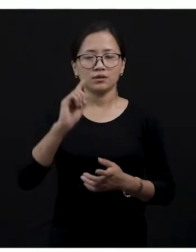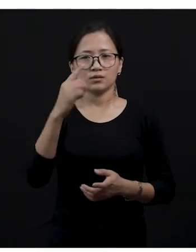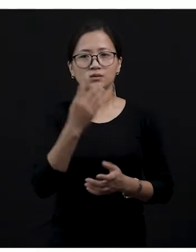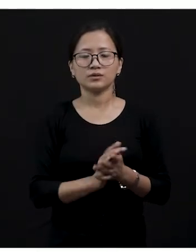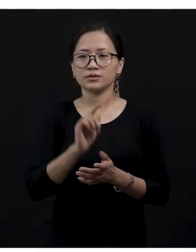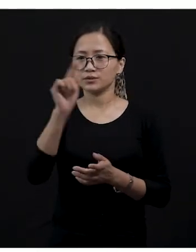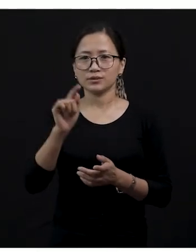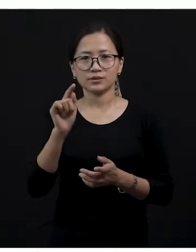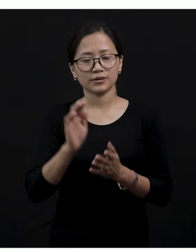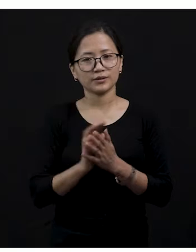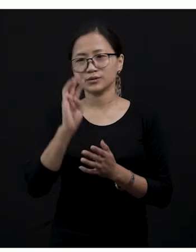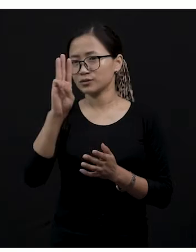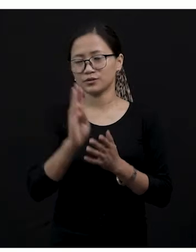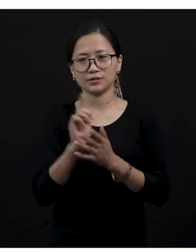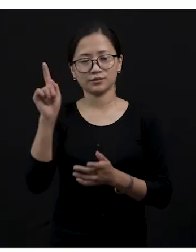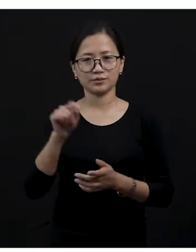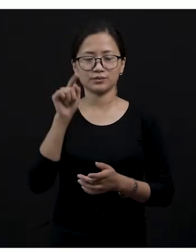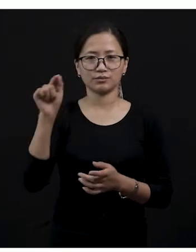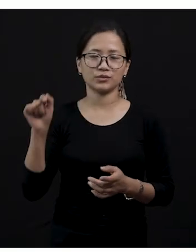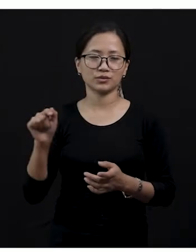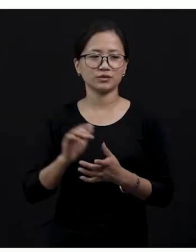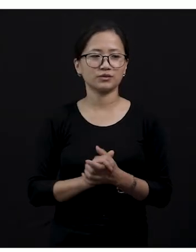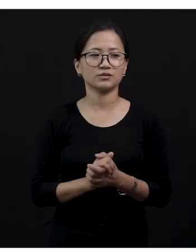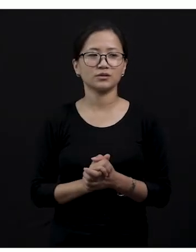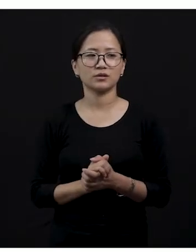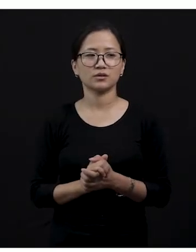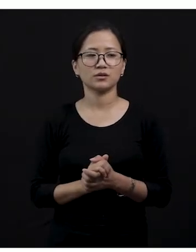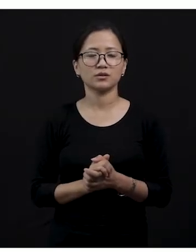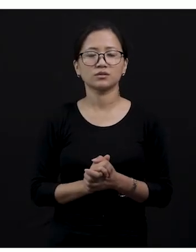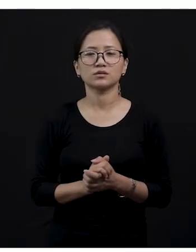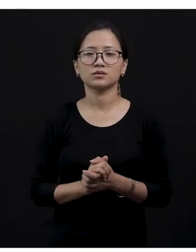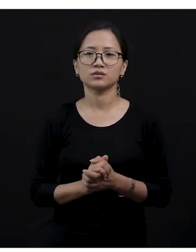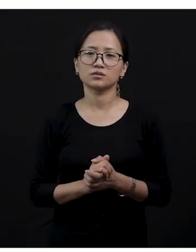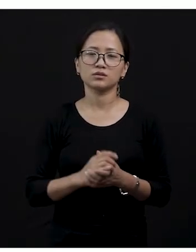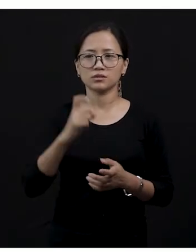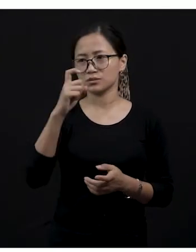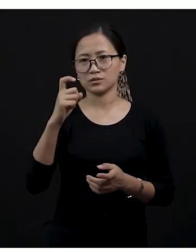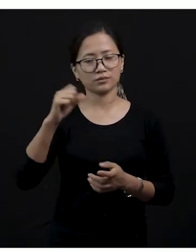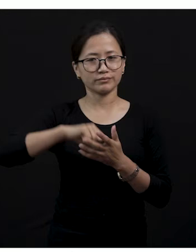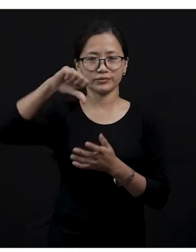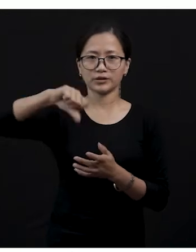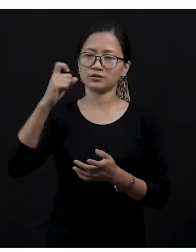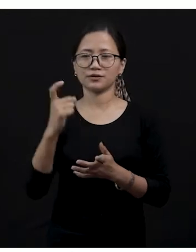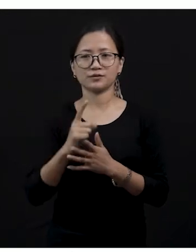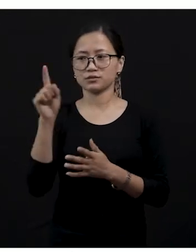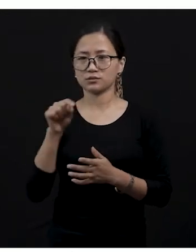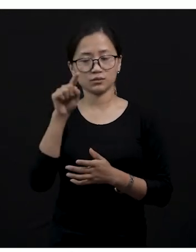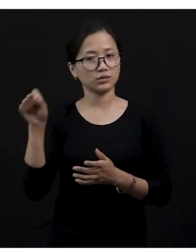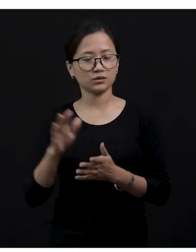only 3%. See, out of 100%, 97 is ocean water, cannot